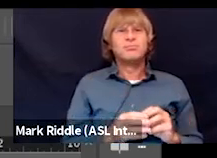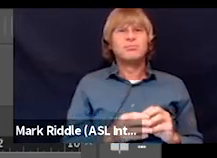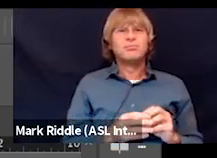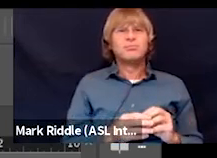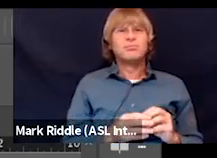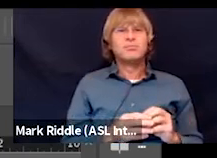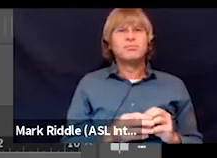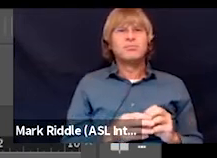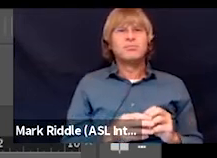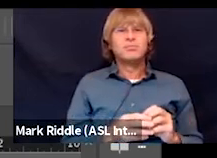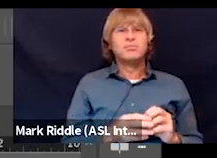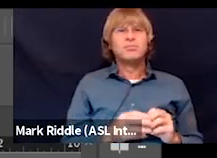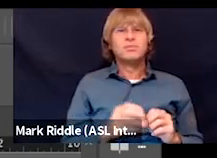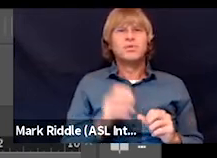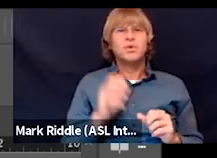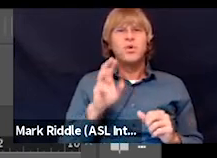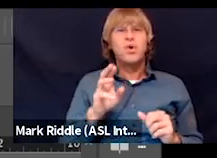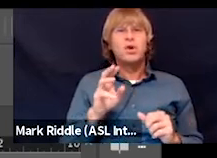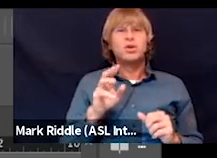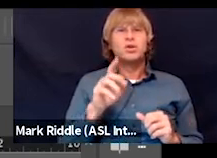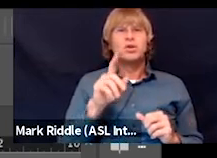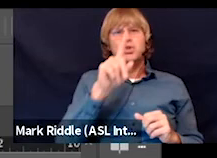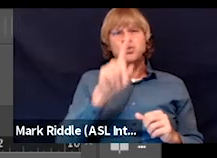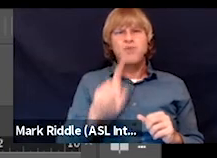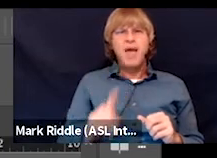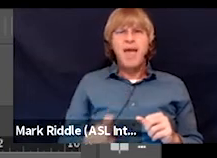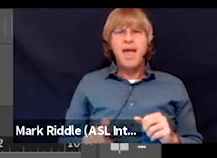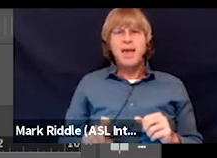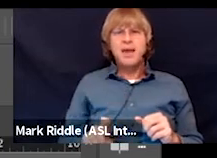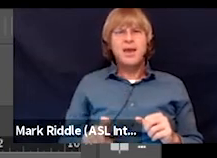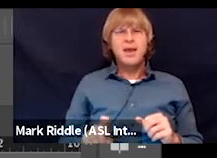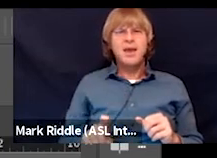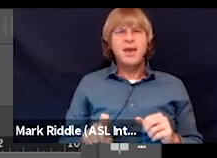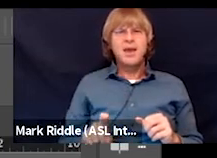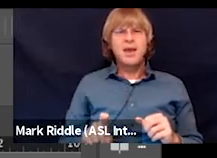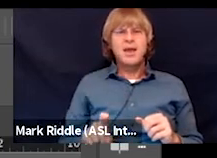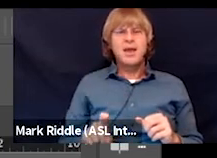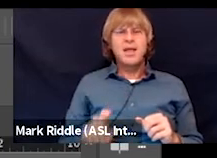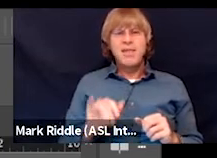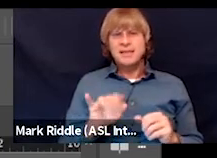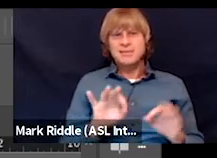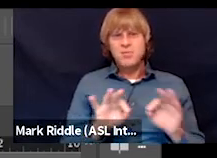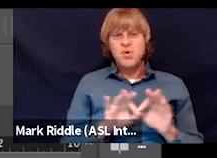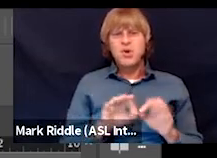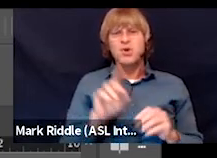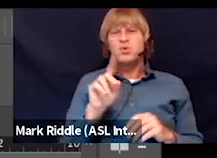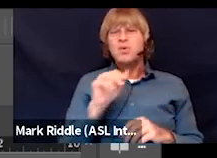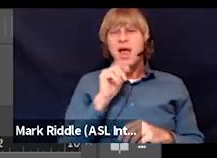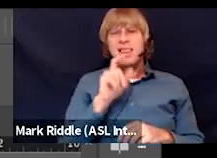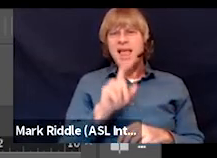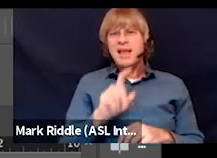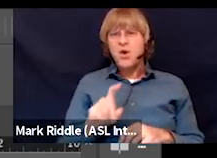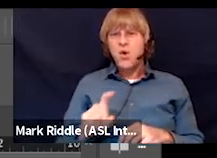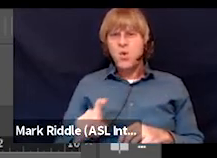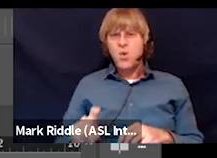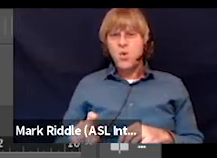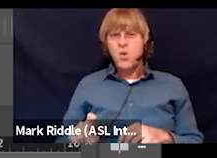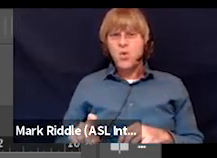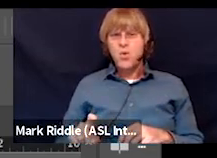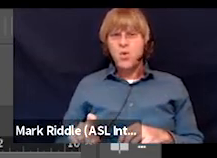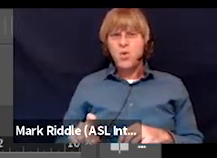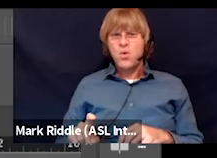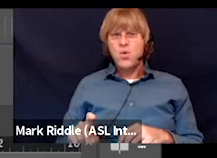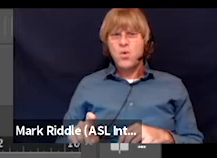or I can drag, and this is important, do not let go of your mouse